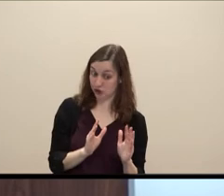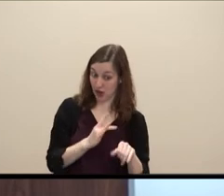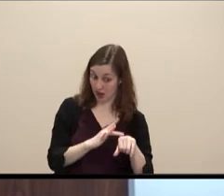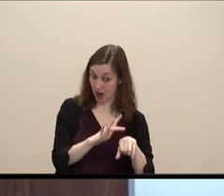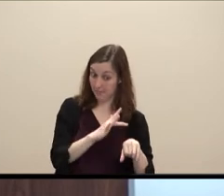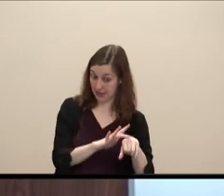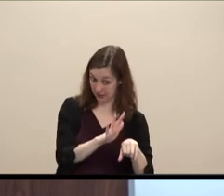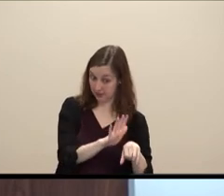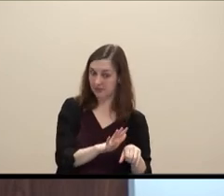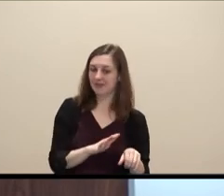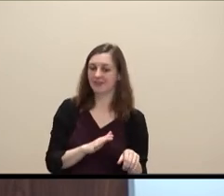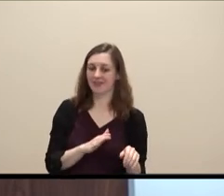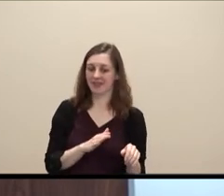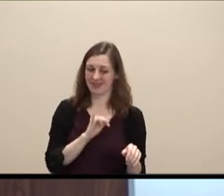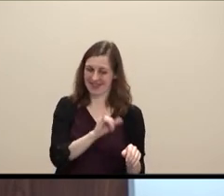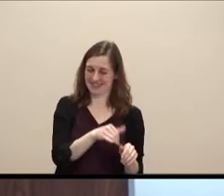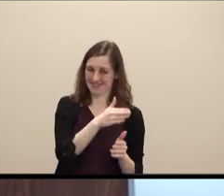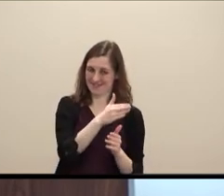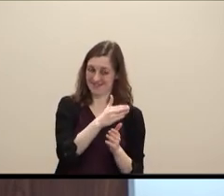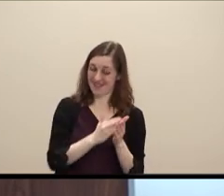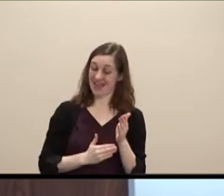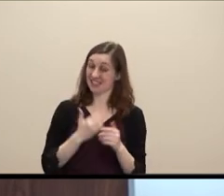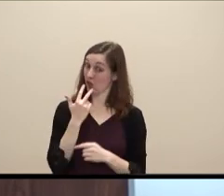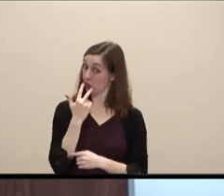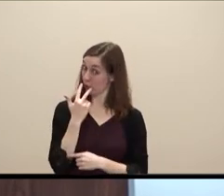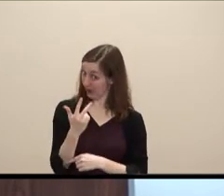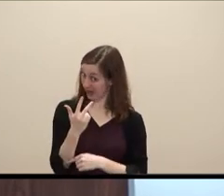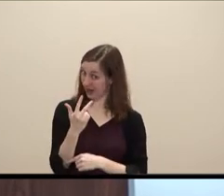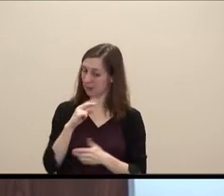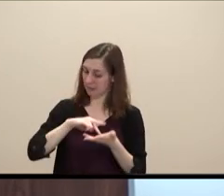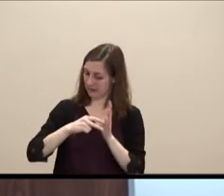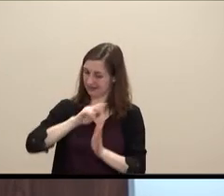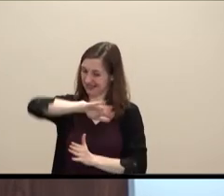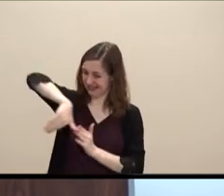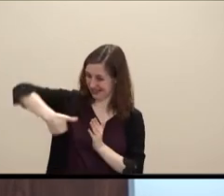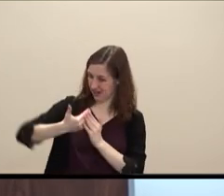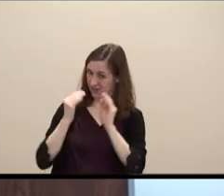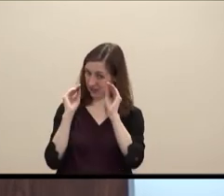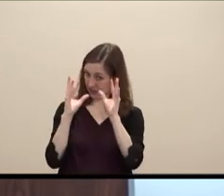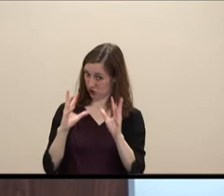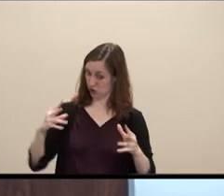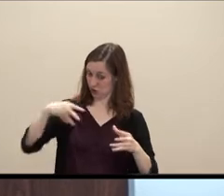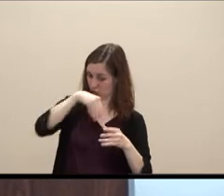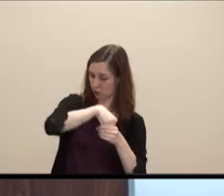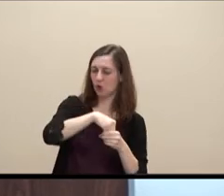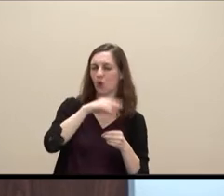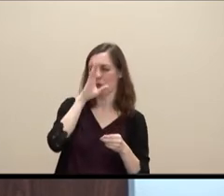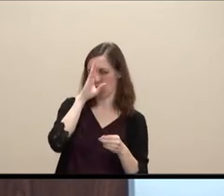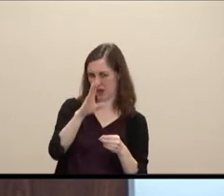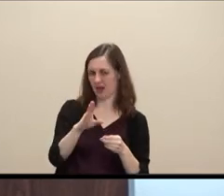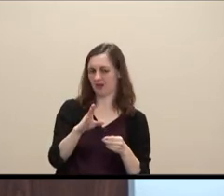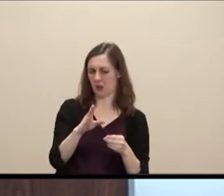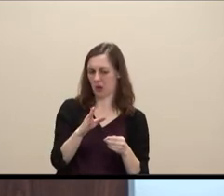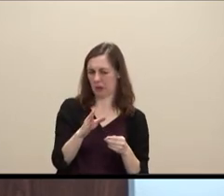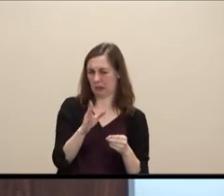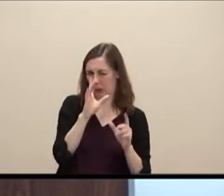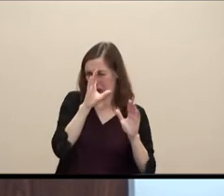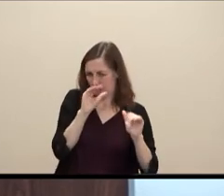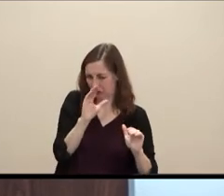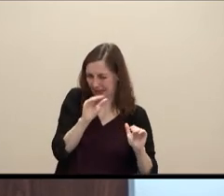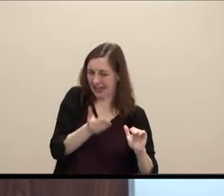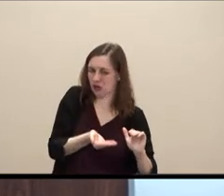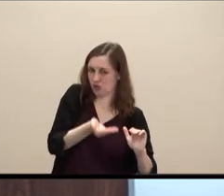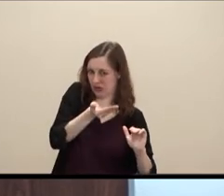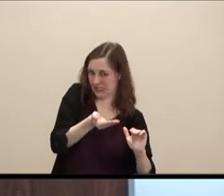three, when all the teachers are included, we hope to increase that number. But for now, because all teachers aren't included until